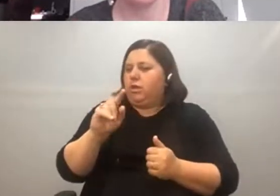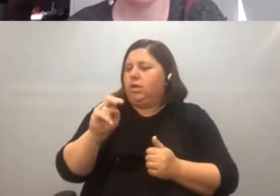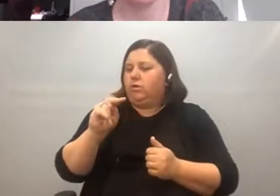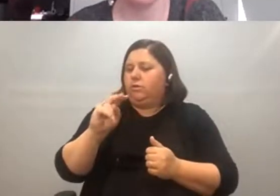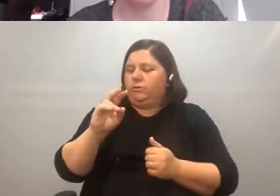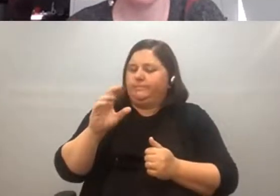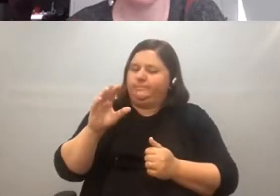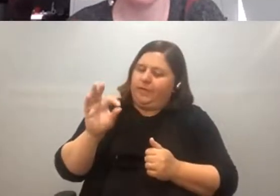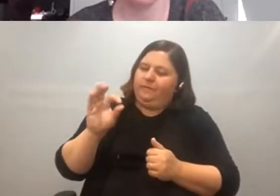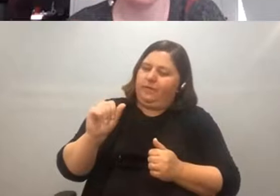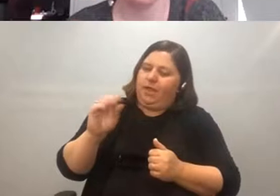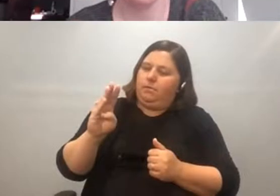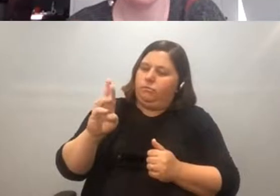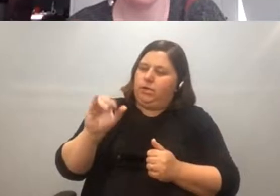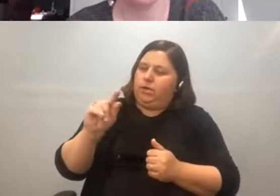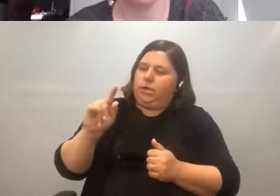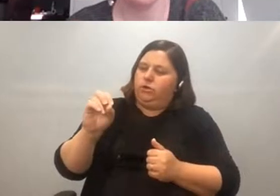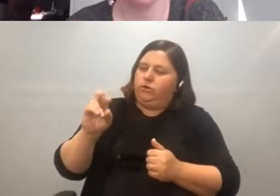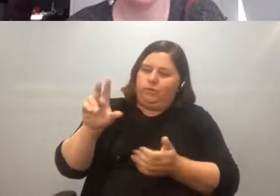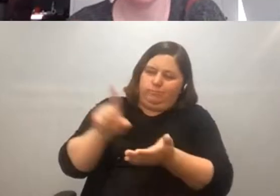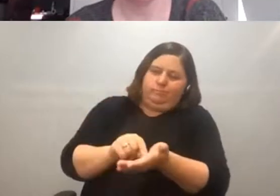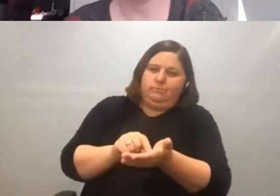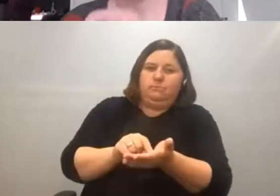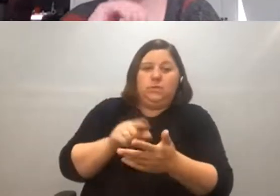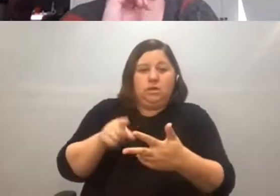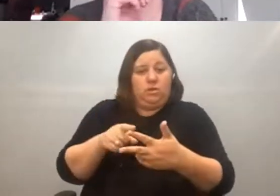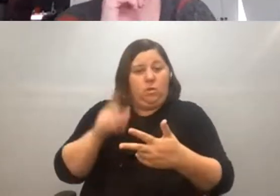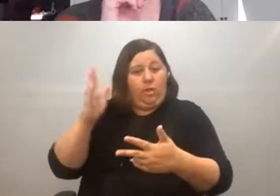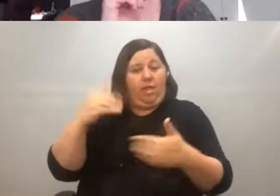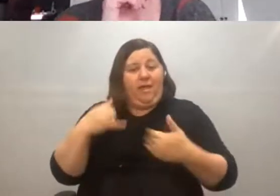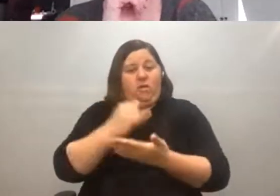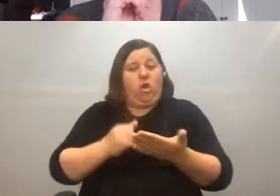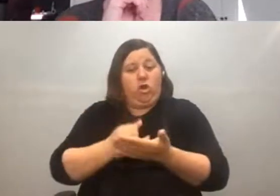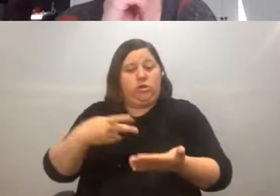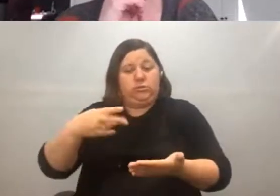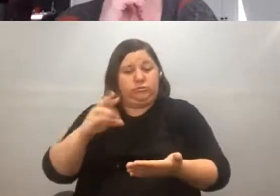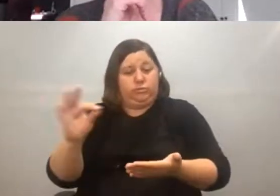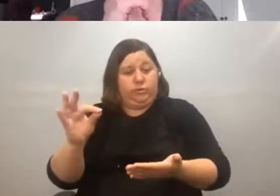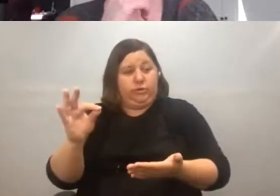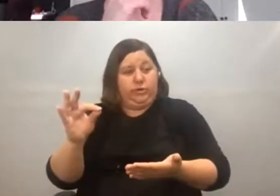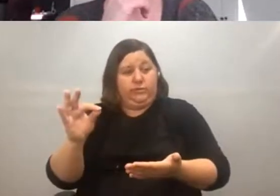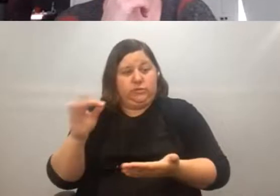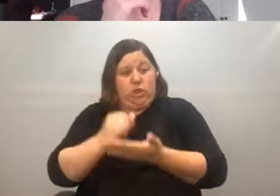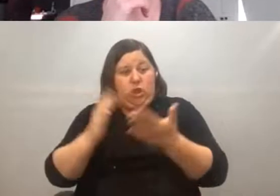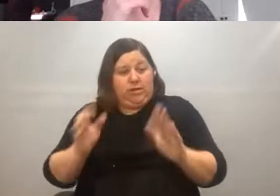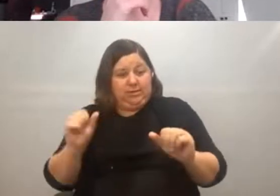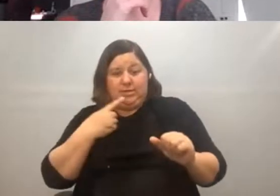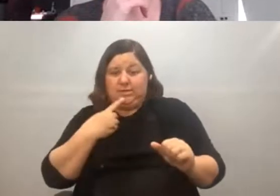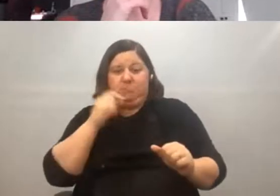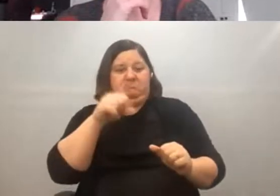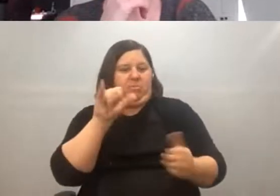and will there be artist proofs beforehand to determine if the printed colors are true to the original work file